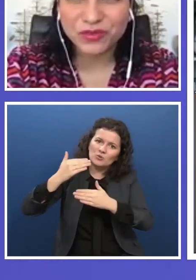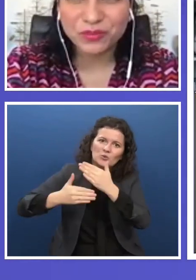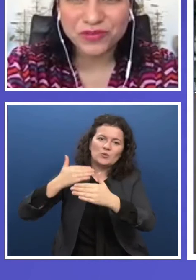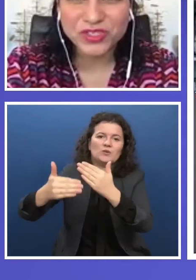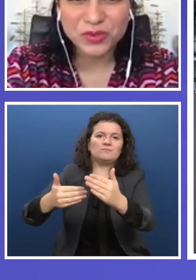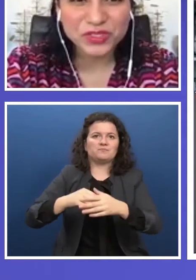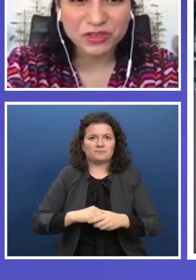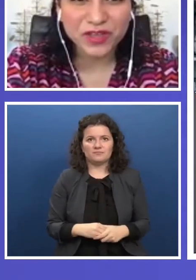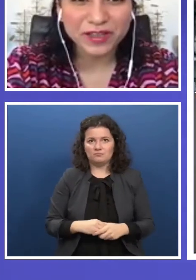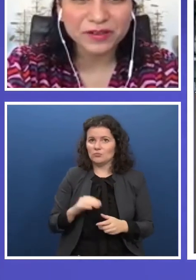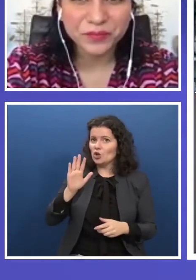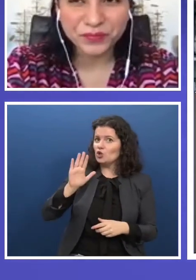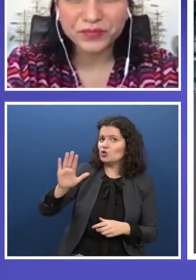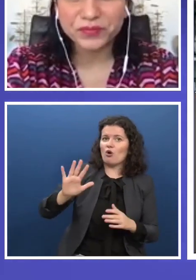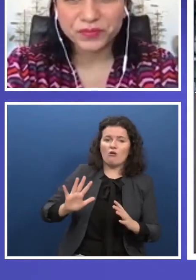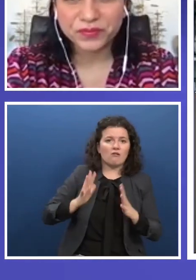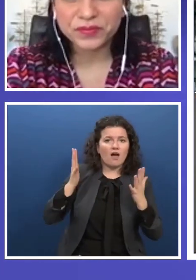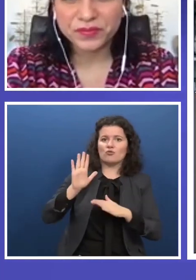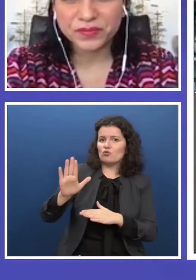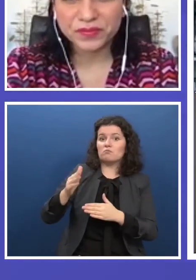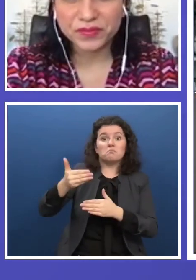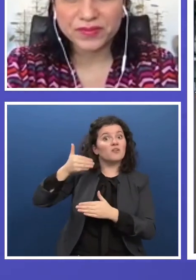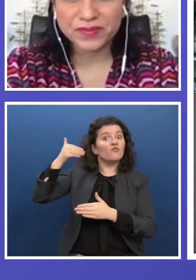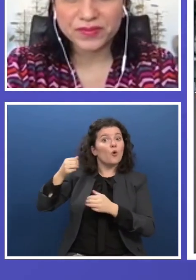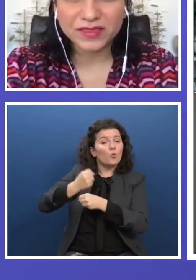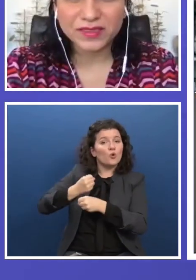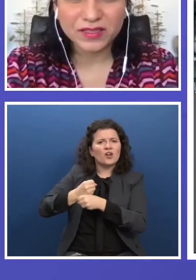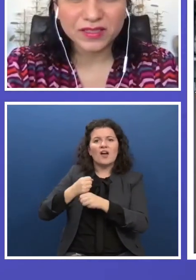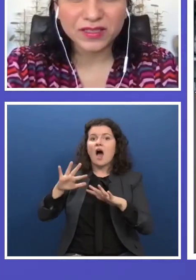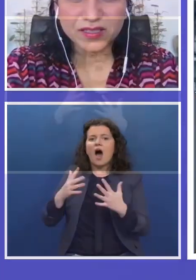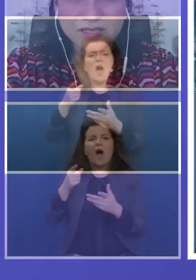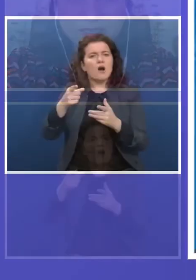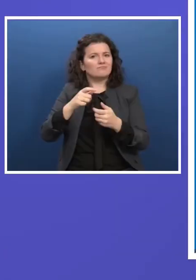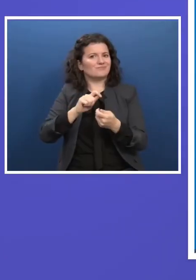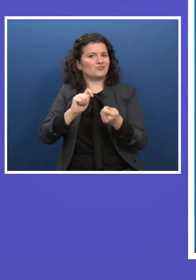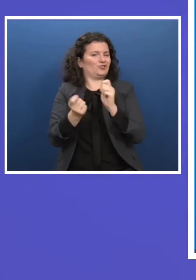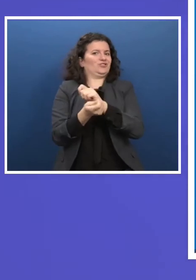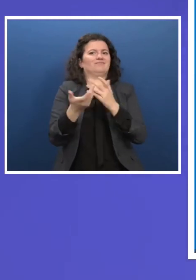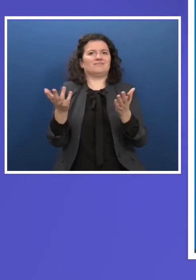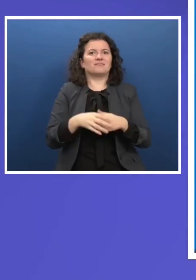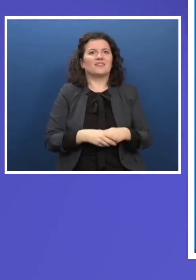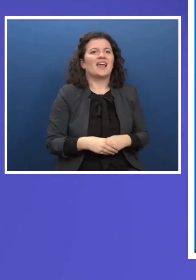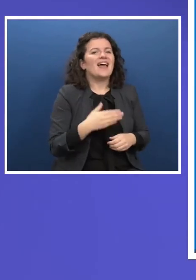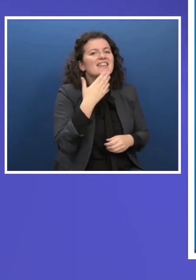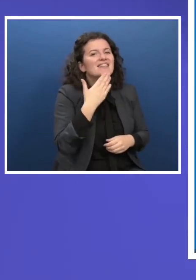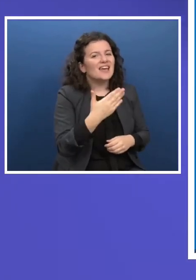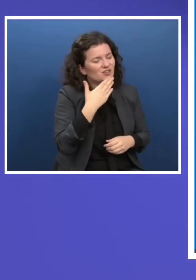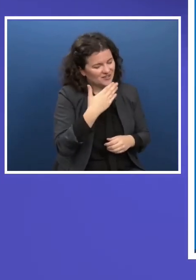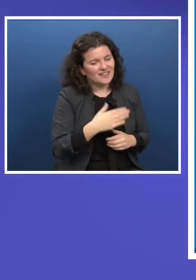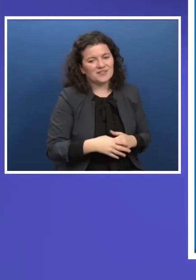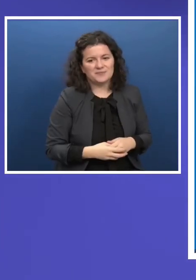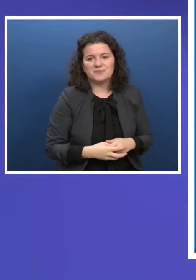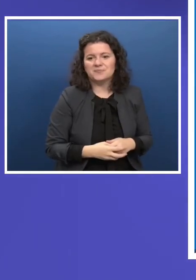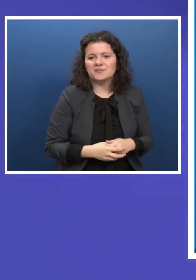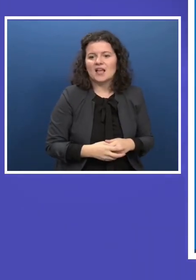anything from previous posts that you've had? Thank you, Rupa. I think what I